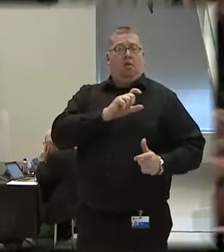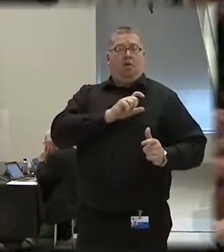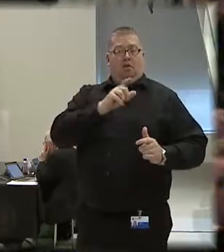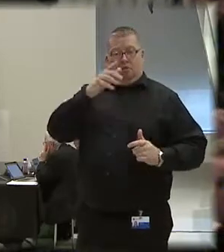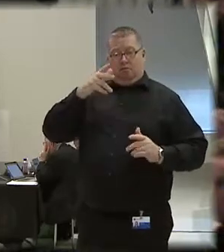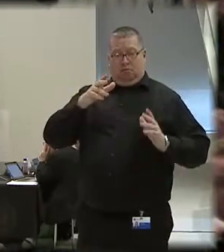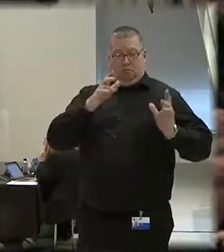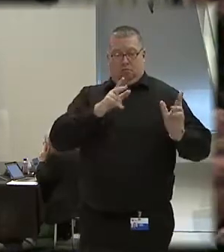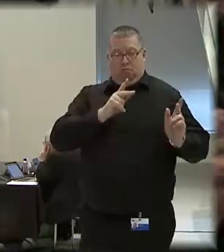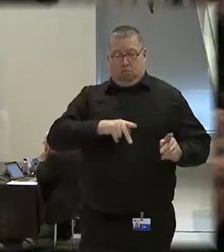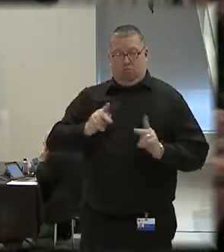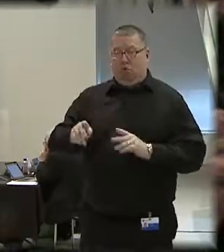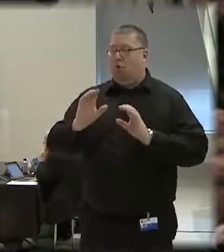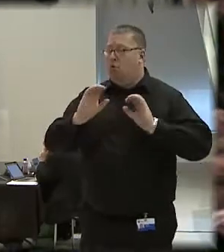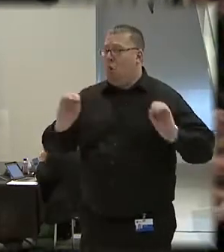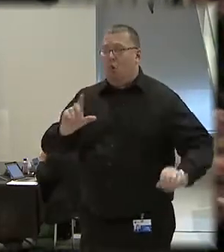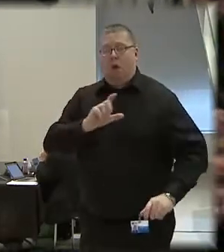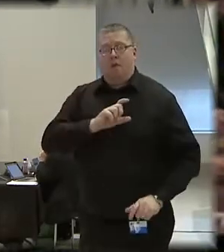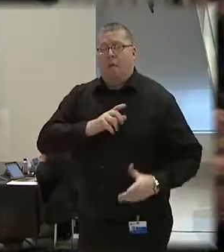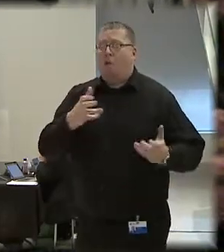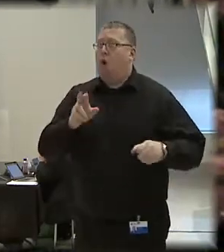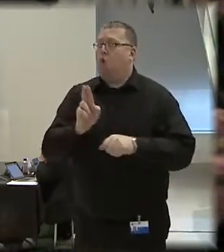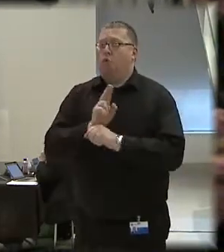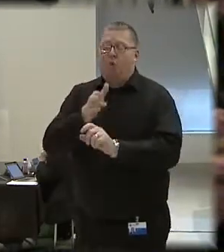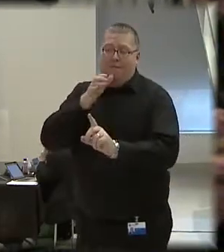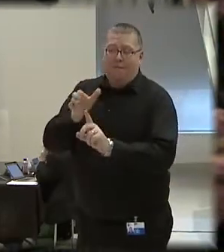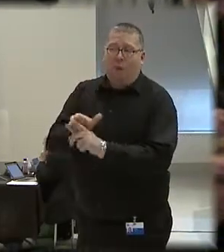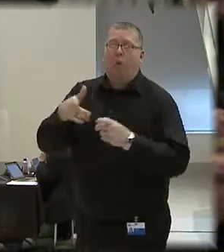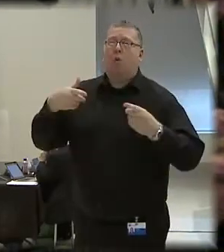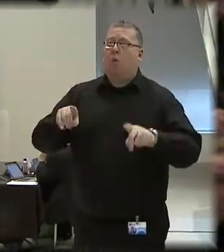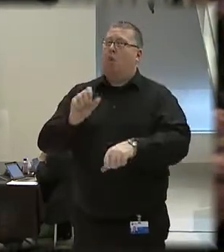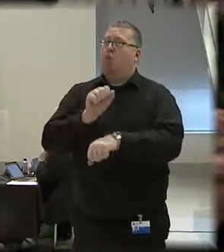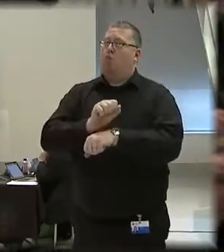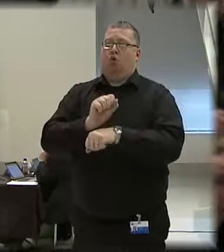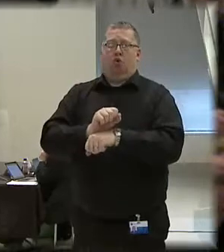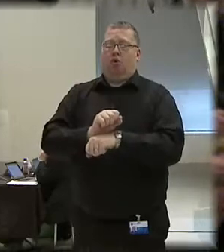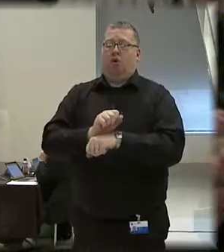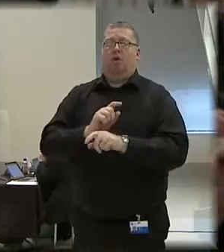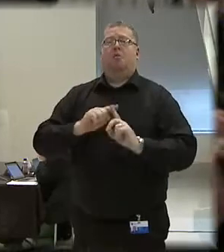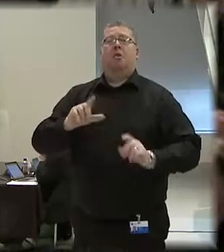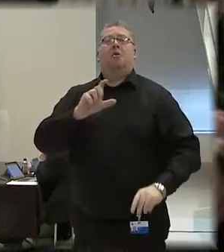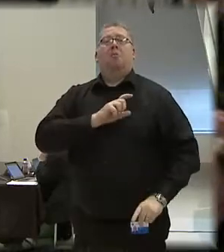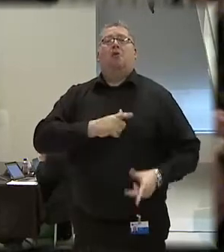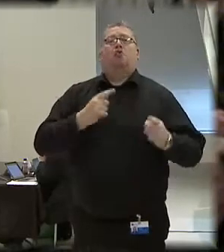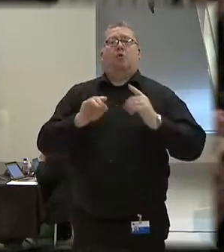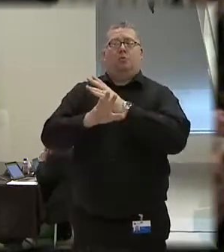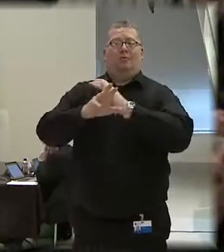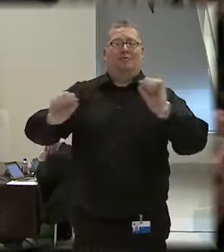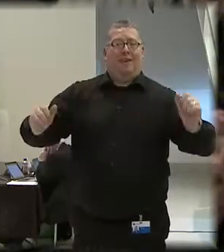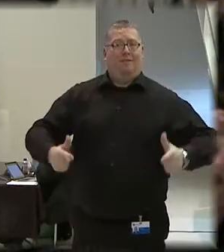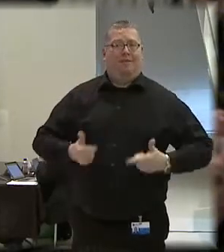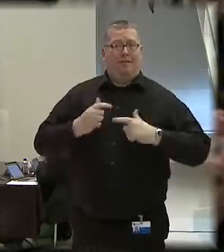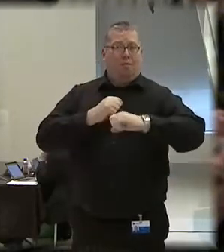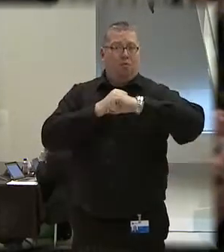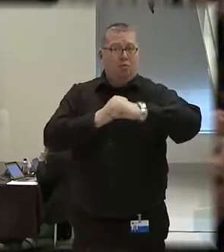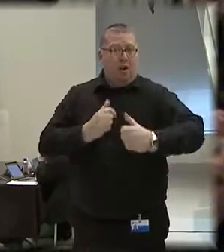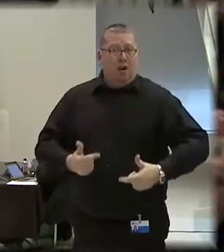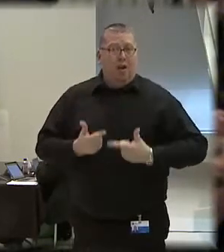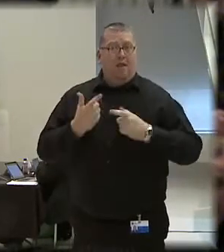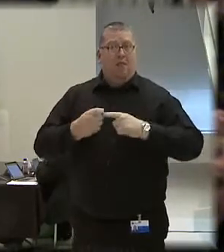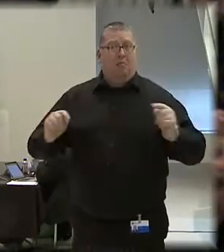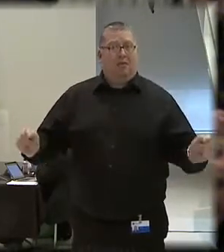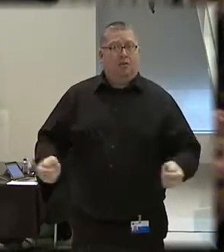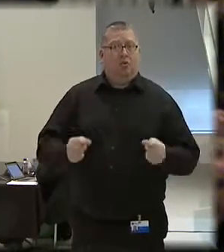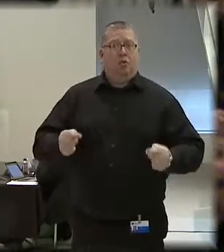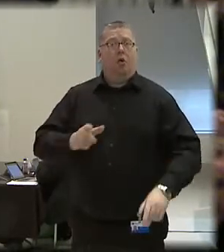say that no officer wants to use force while on duty. It is the police who try to save lives and protect people from injury.